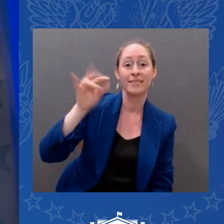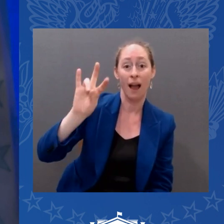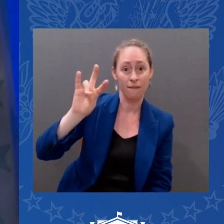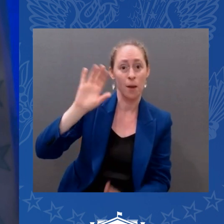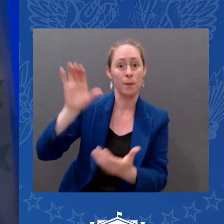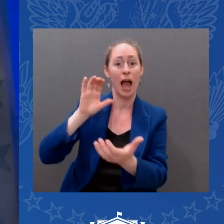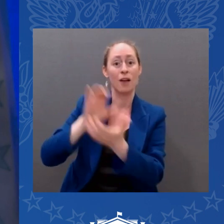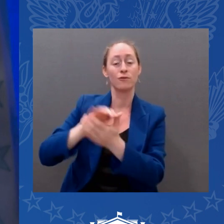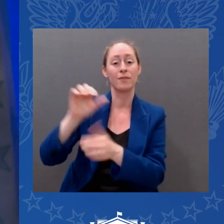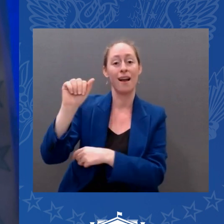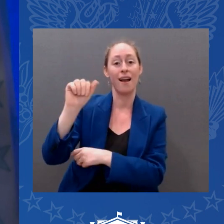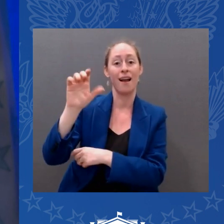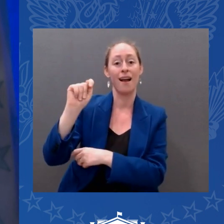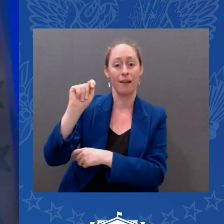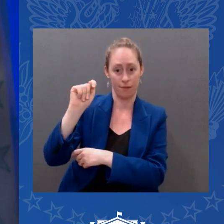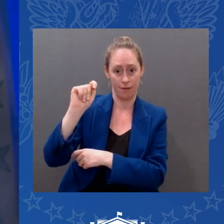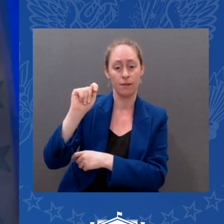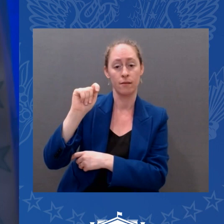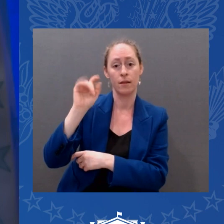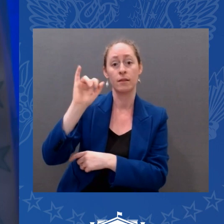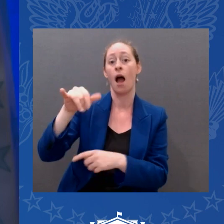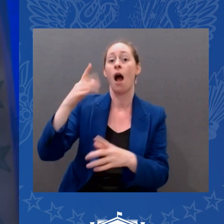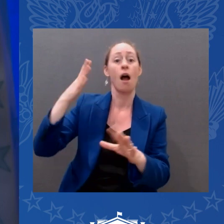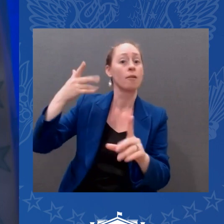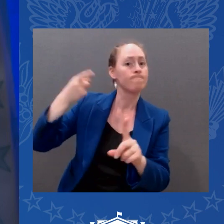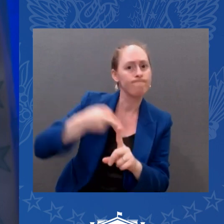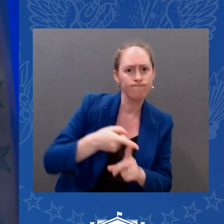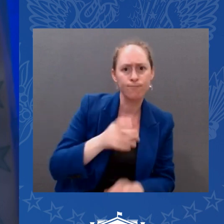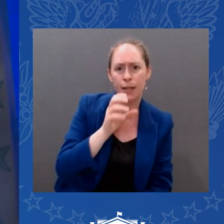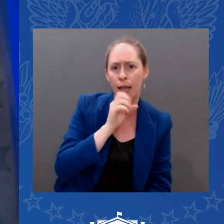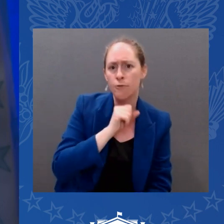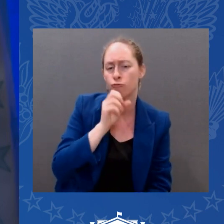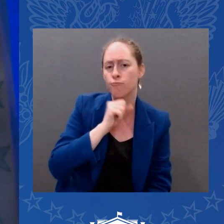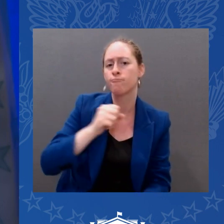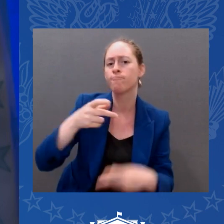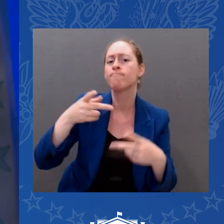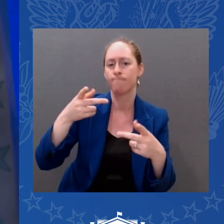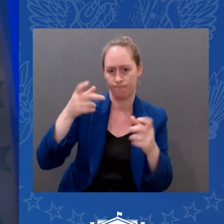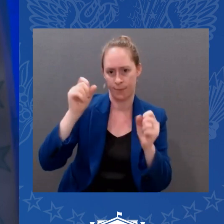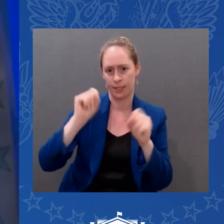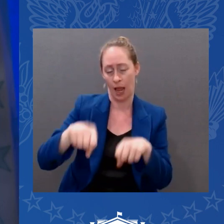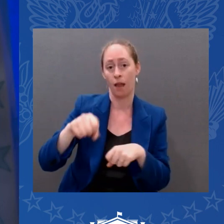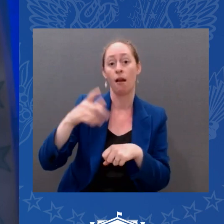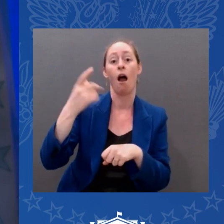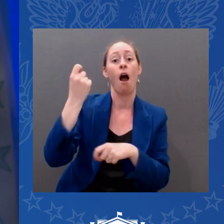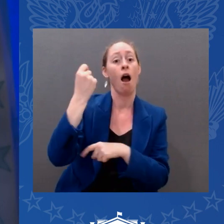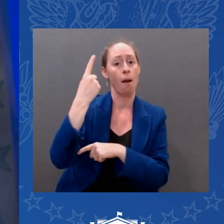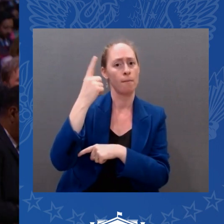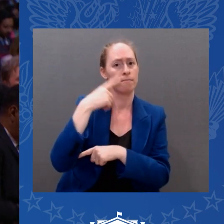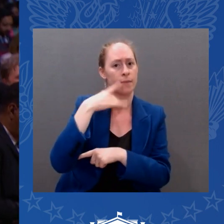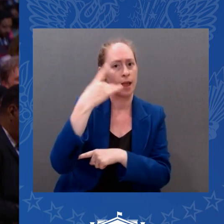to marry at 18 years and effectively eliminated